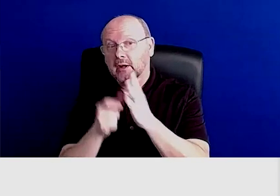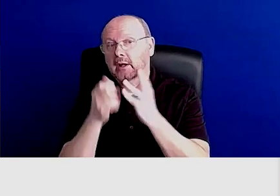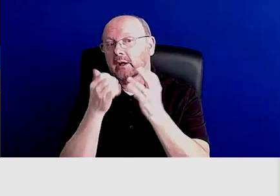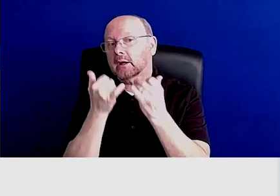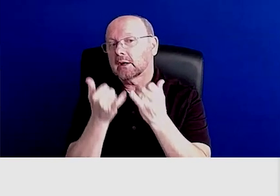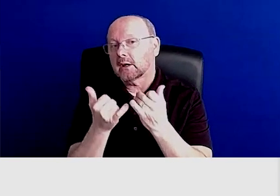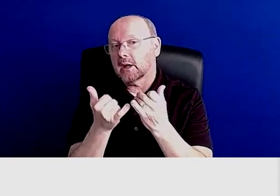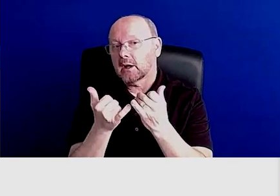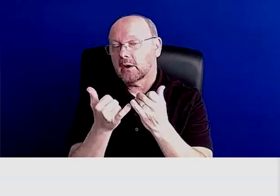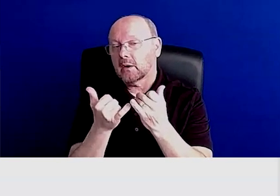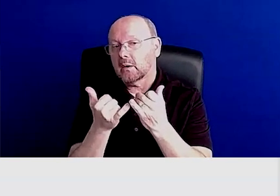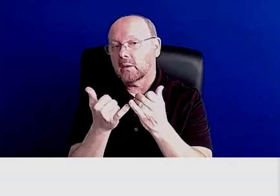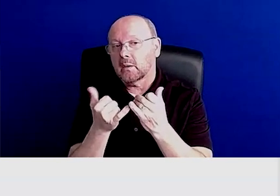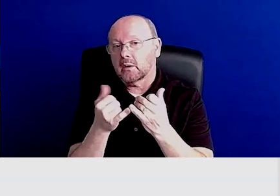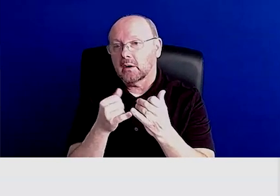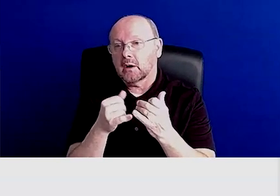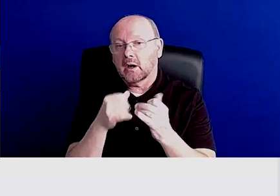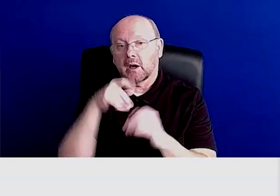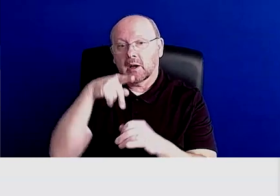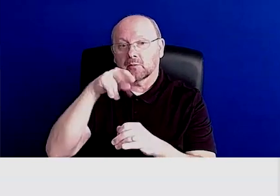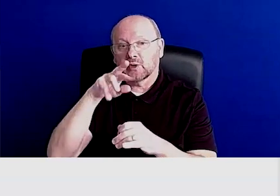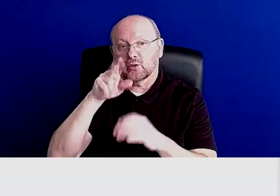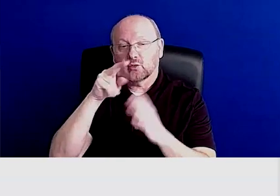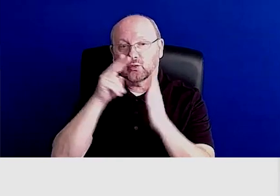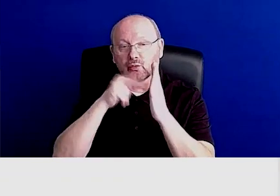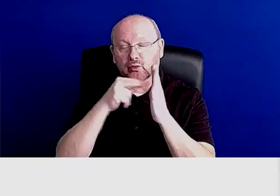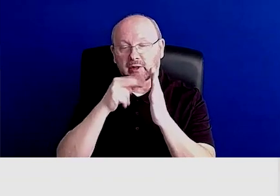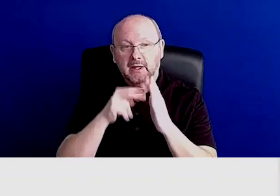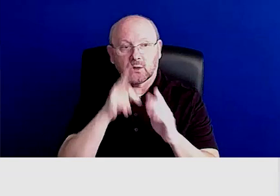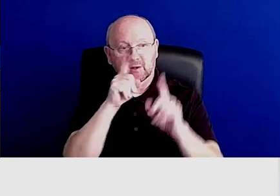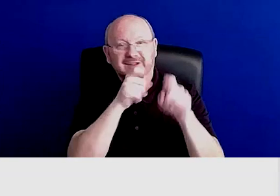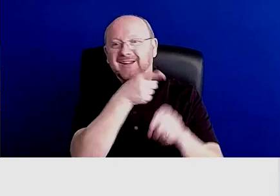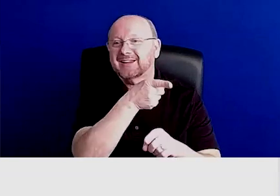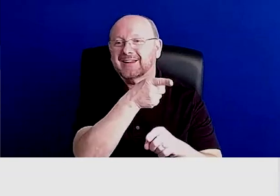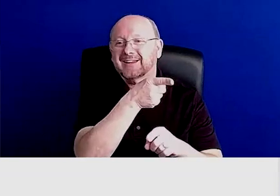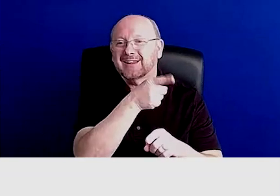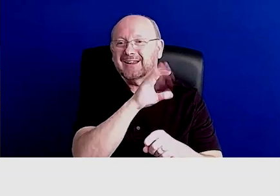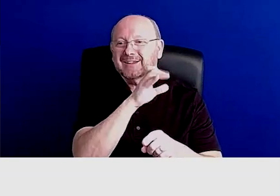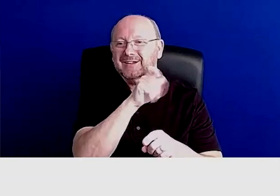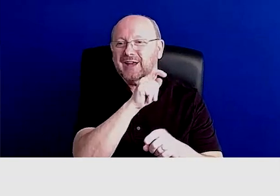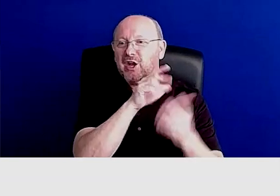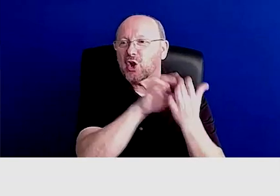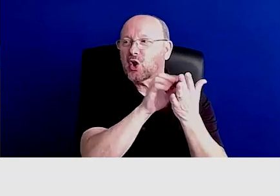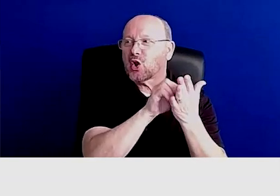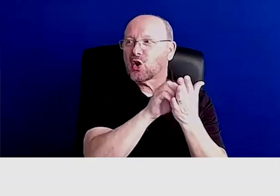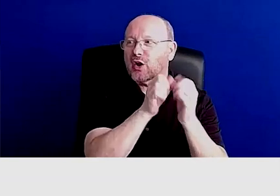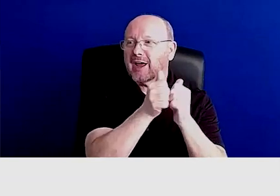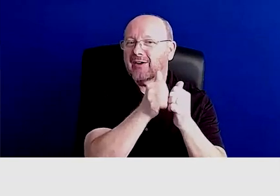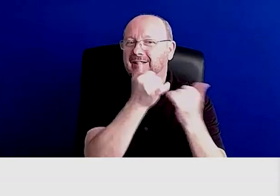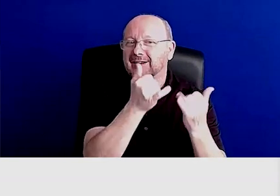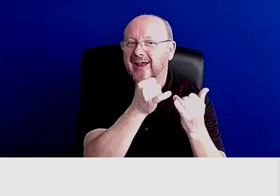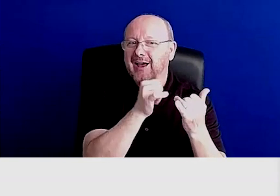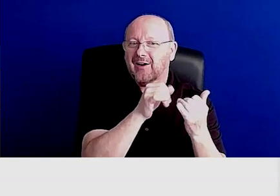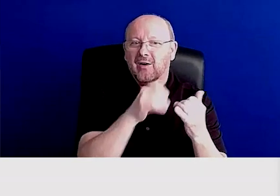some actual pre-reading questions. So now I have taught it what pre-reading questions are. Now it's giving me what I want.